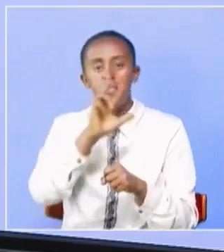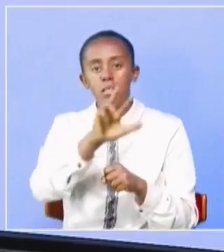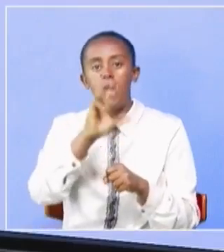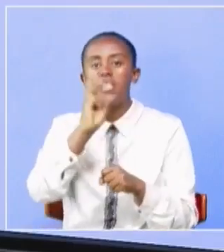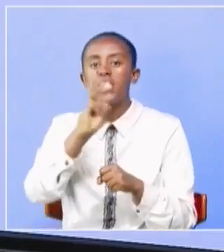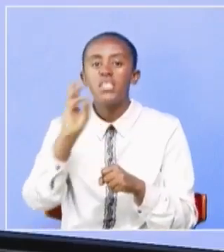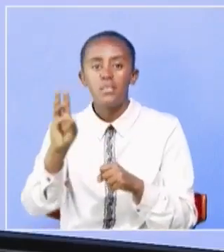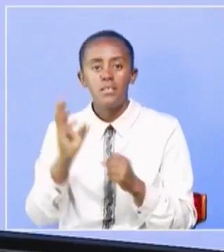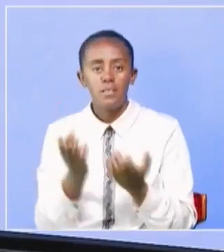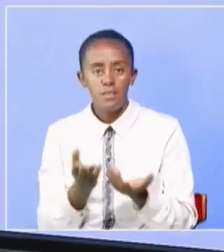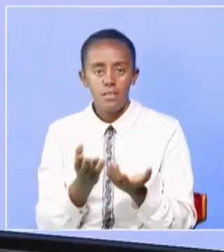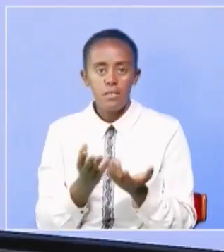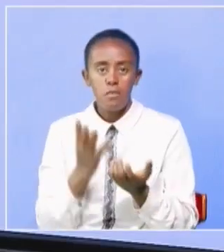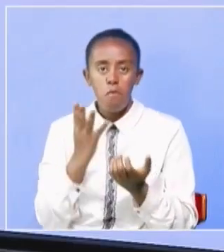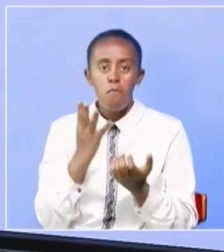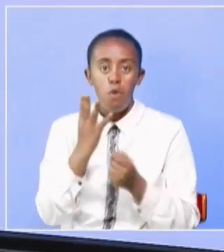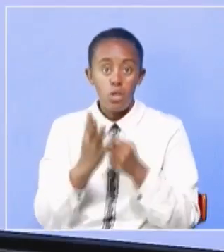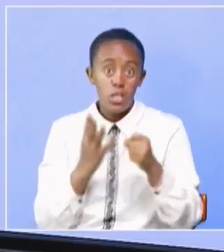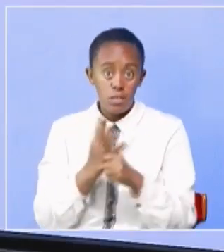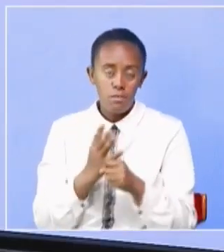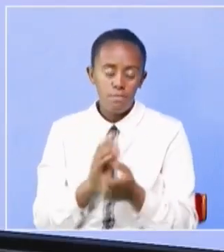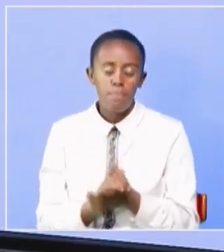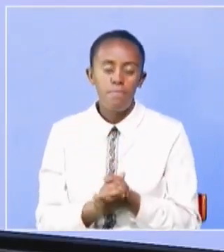366 days. It means